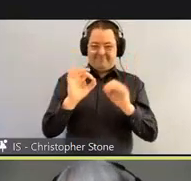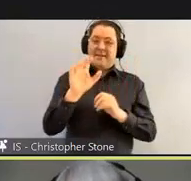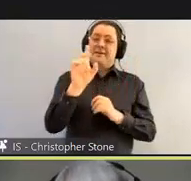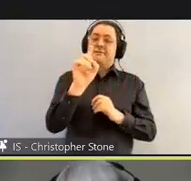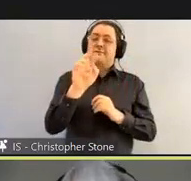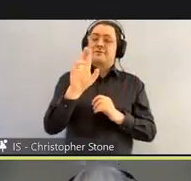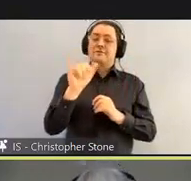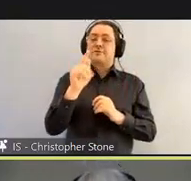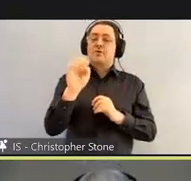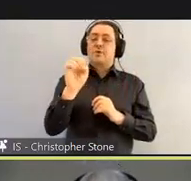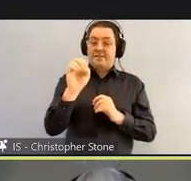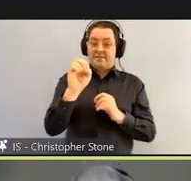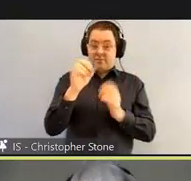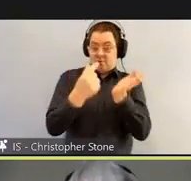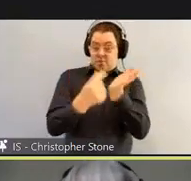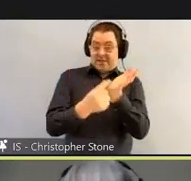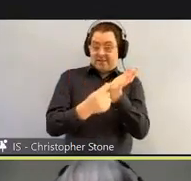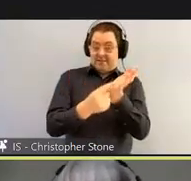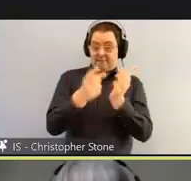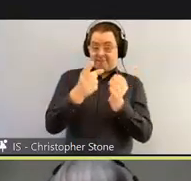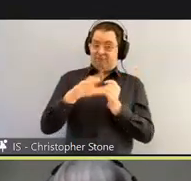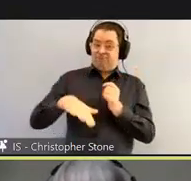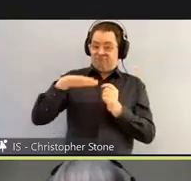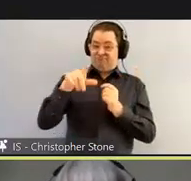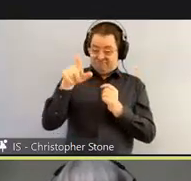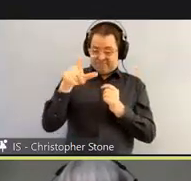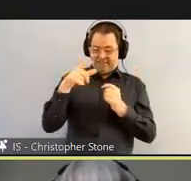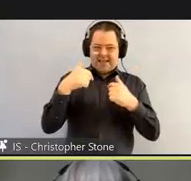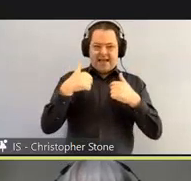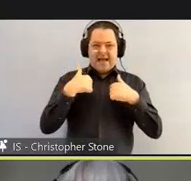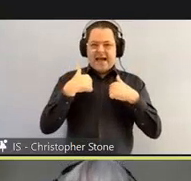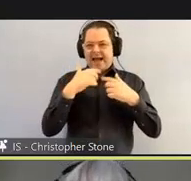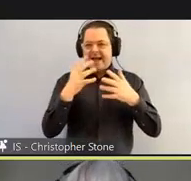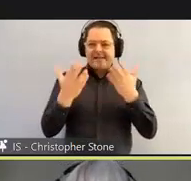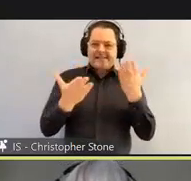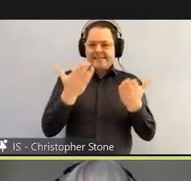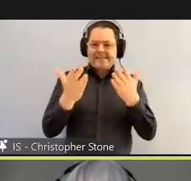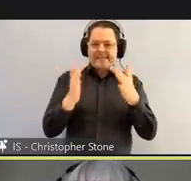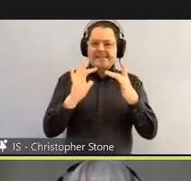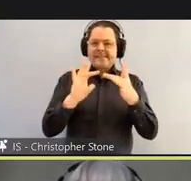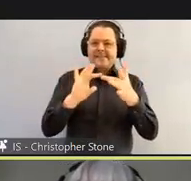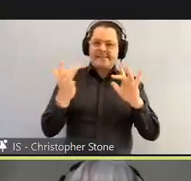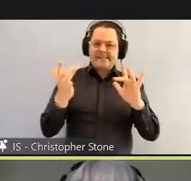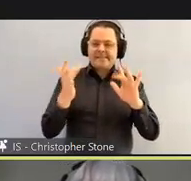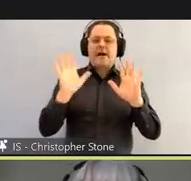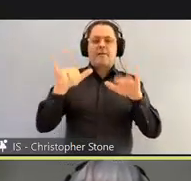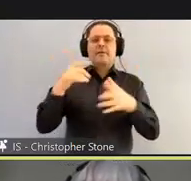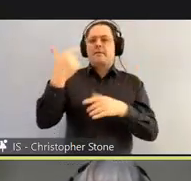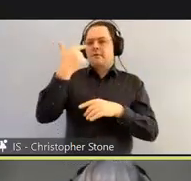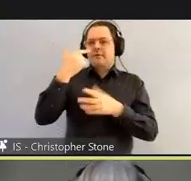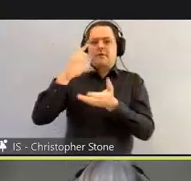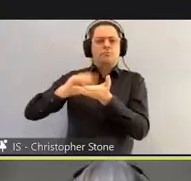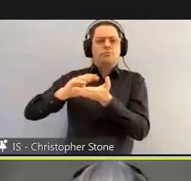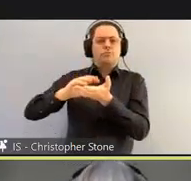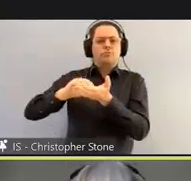Her presentation will actually be recorded because we weren't quite sure about the internet connection, but I'm delighted to say that Dr. Joyce is with